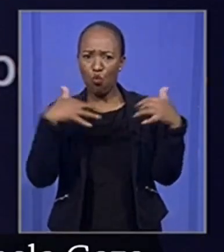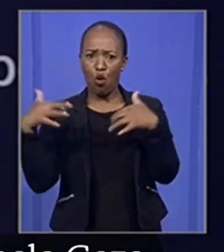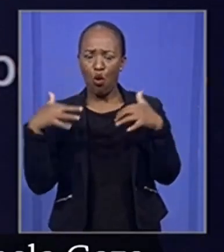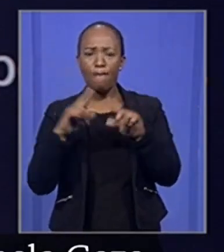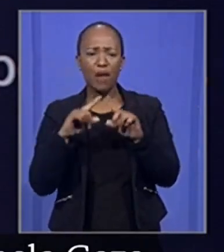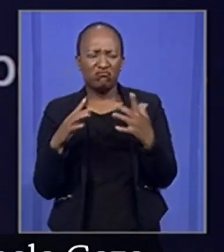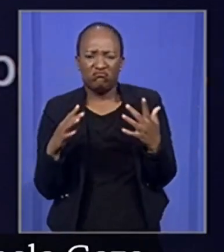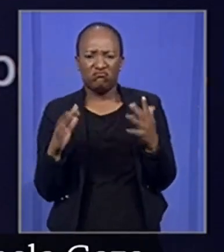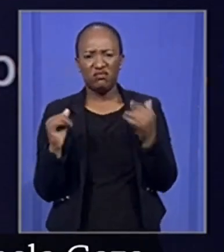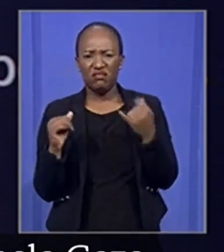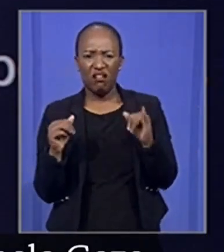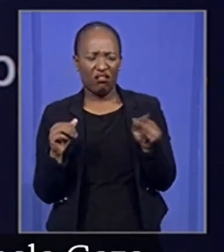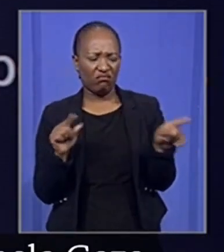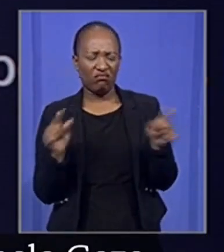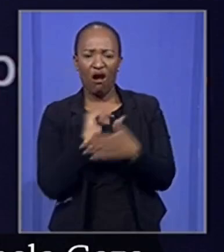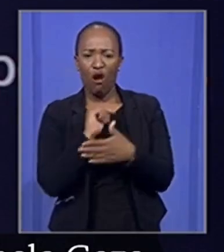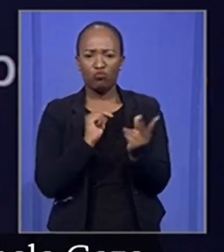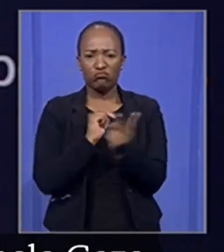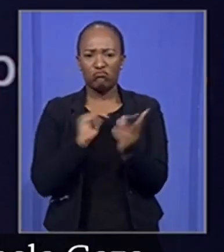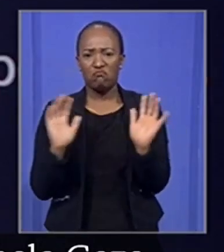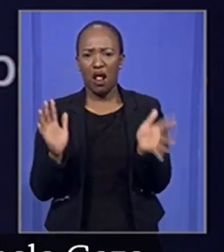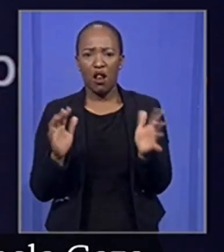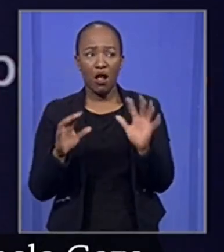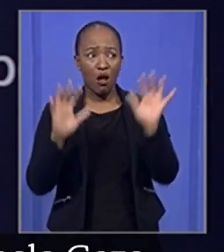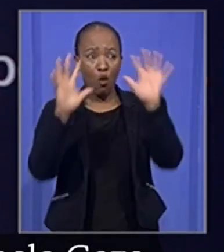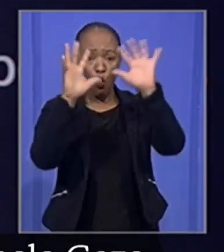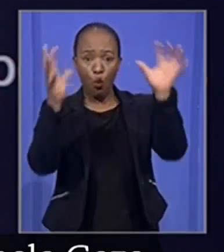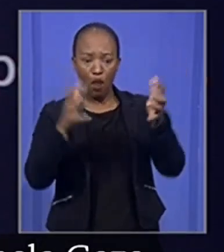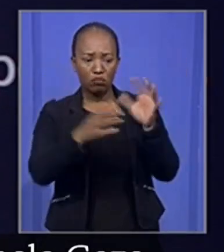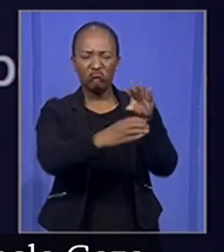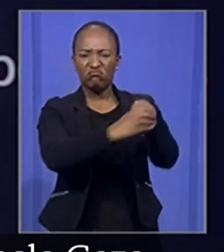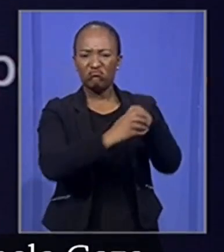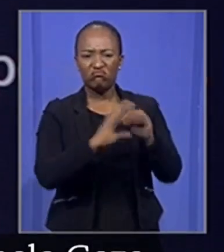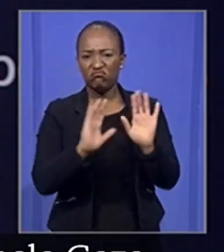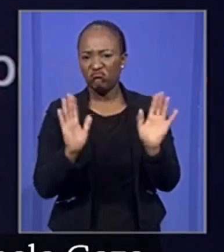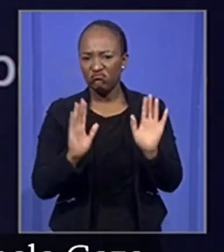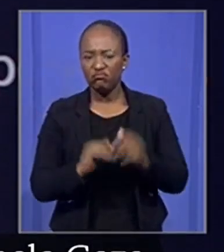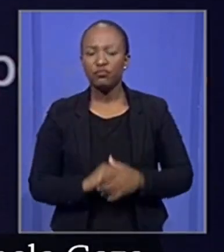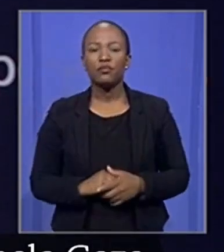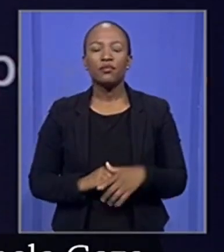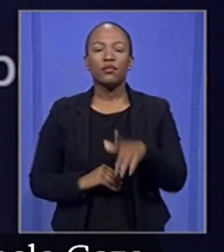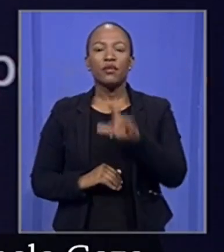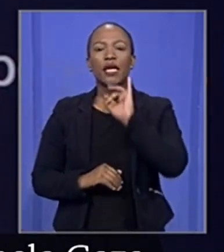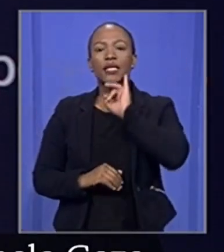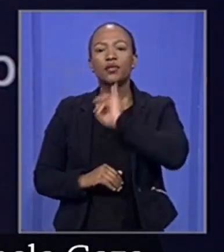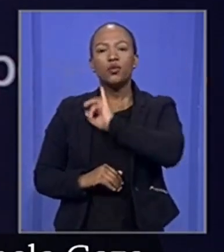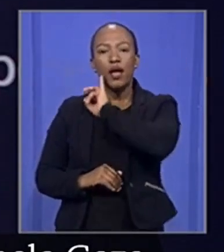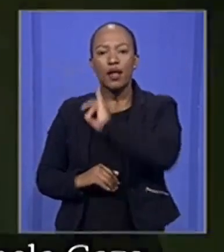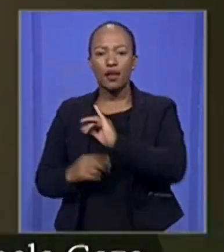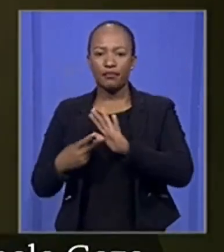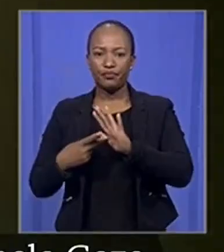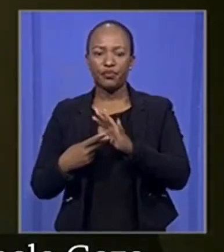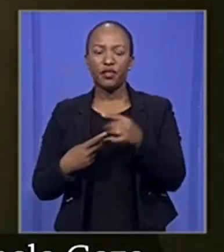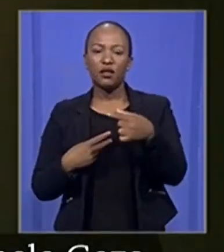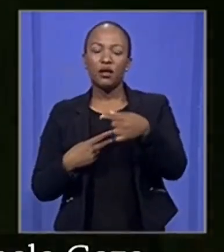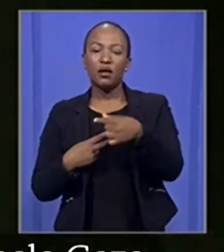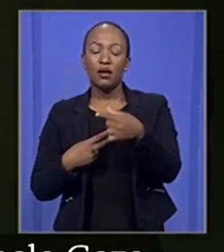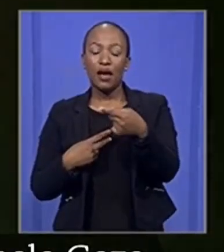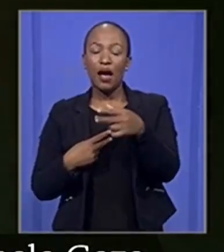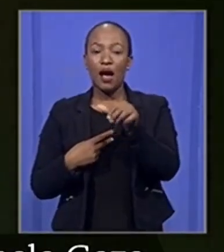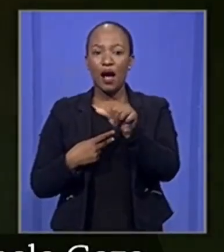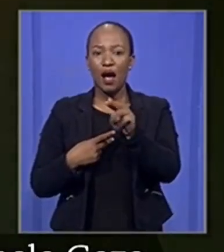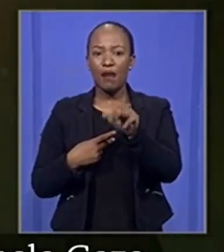hona ntwa ya boraro jwale le ha re sheba mole botjhabela bo hare ntwa ya Israel le Hamas le yona ntse e kgabola empa ha